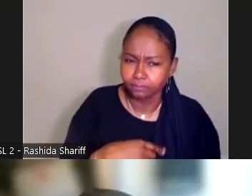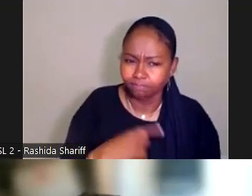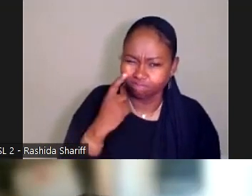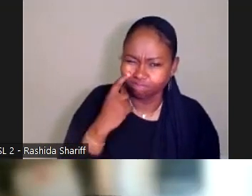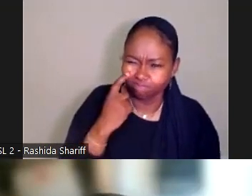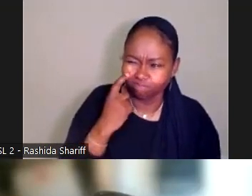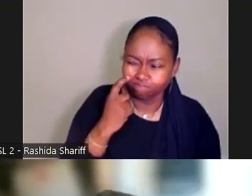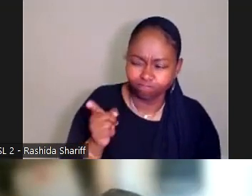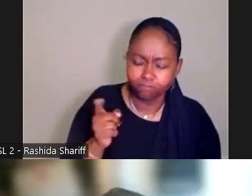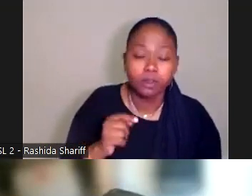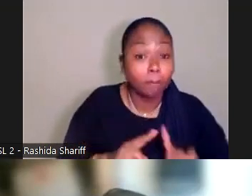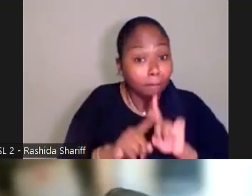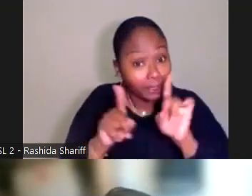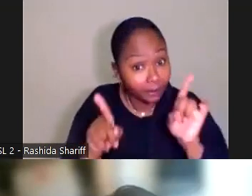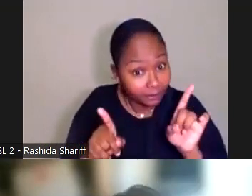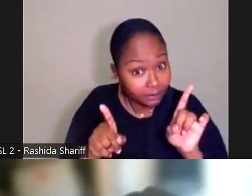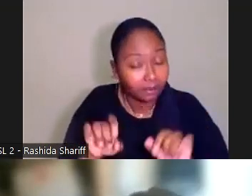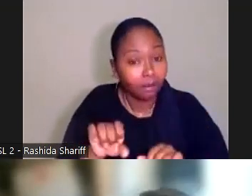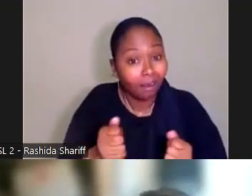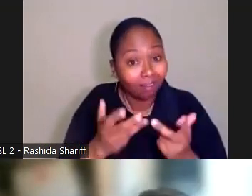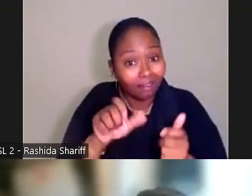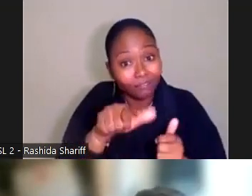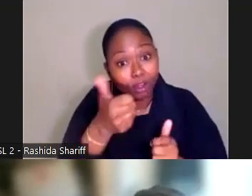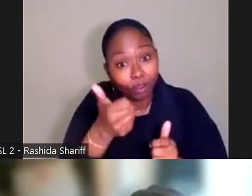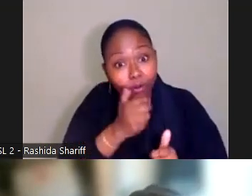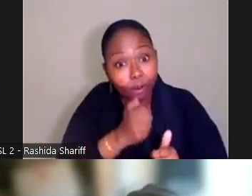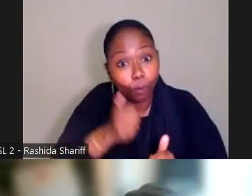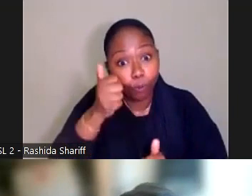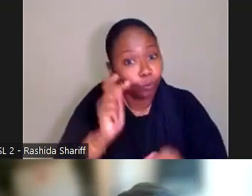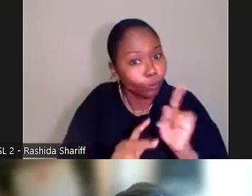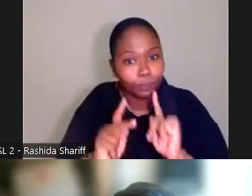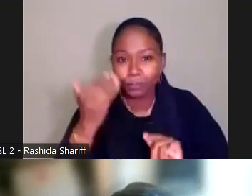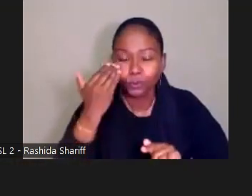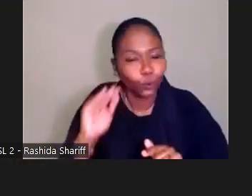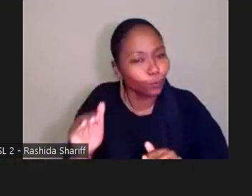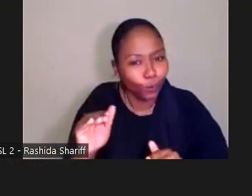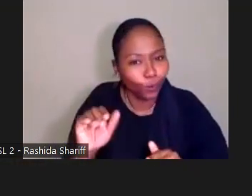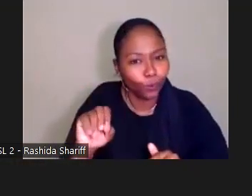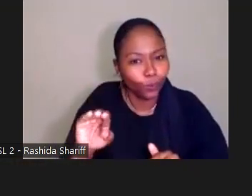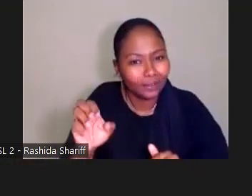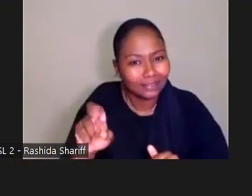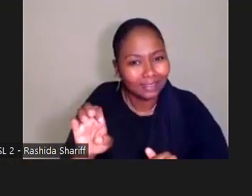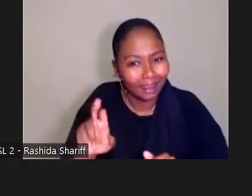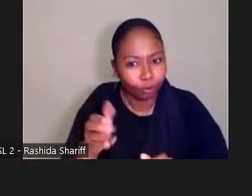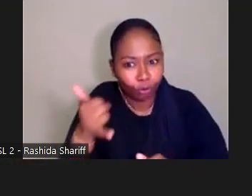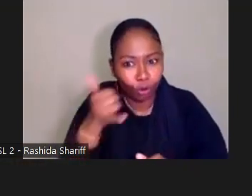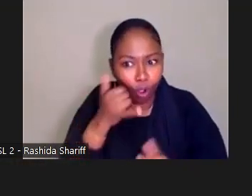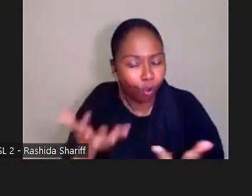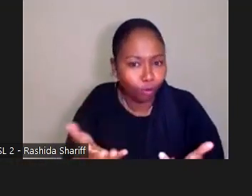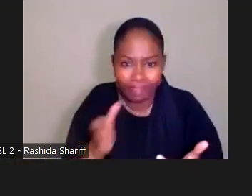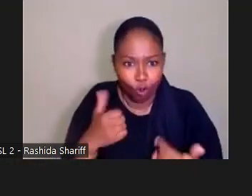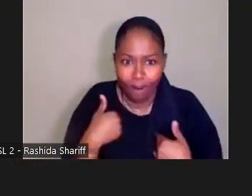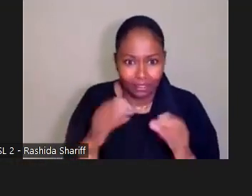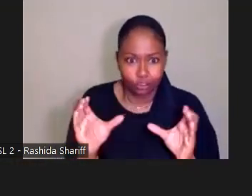that. But a lot of elderly people don't know if a scammer called them, offering them a free vacation